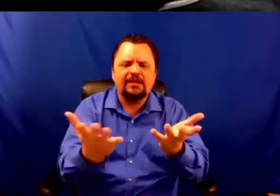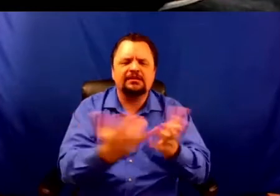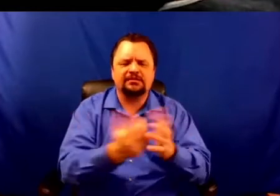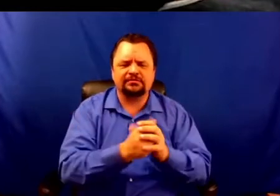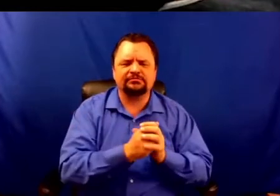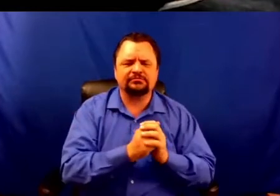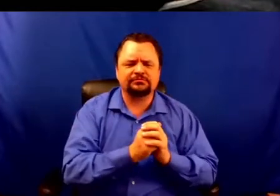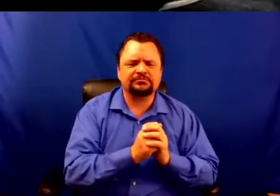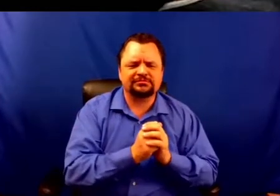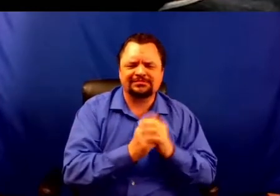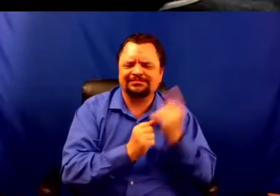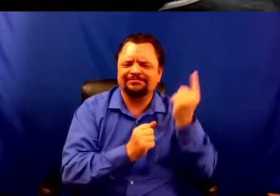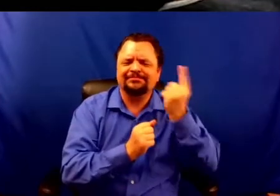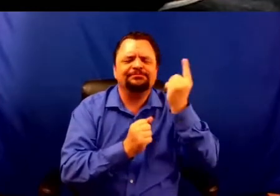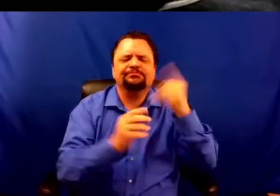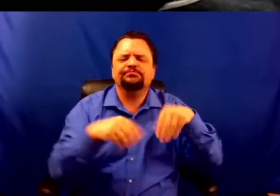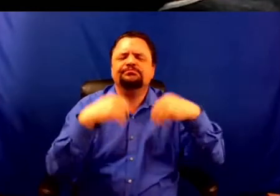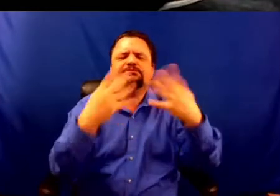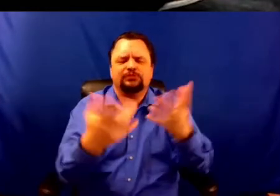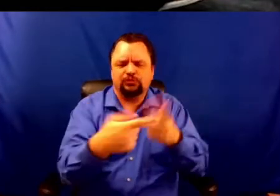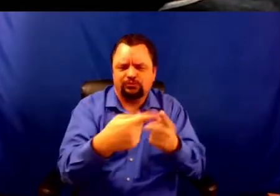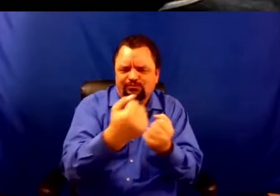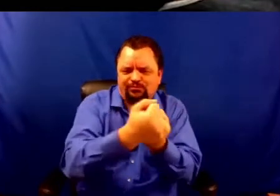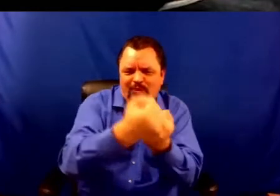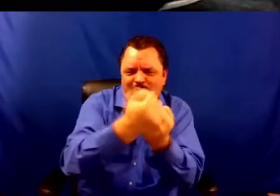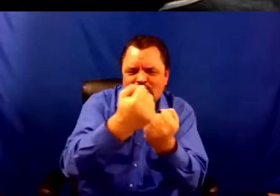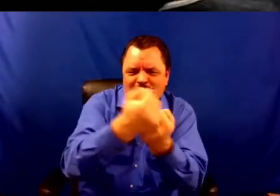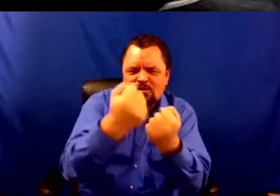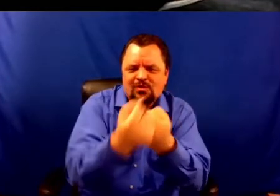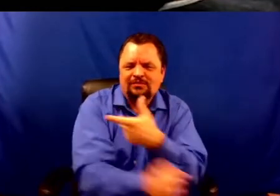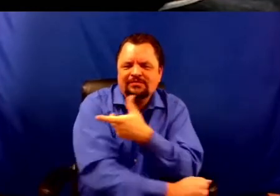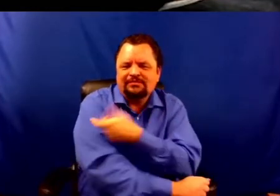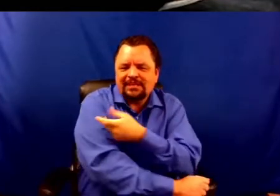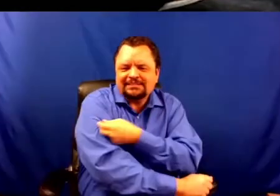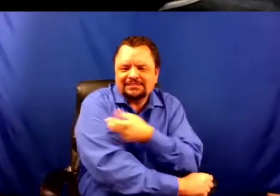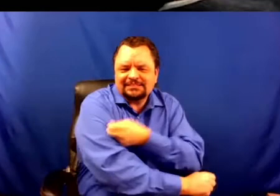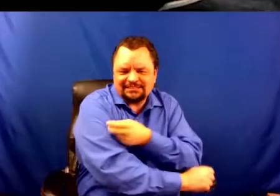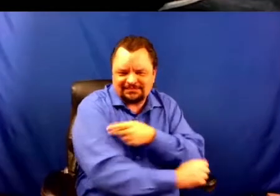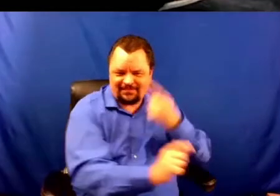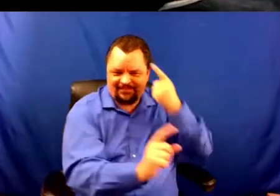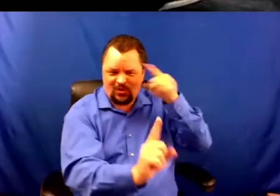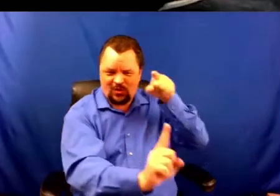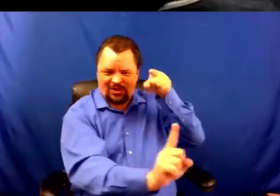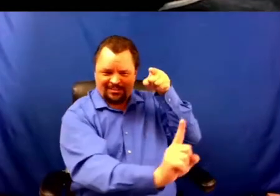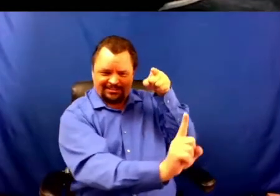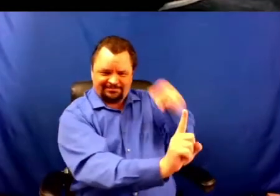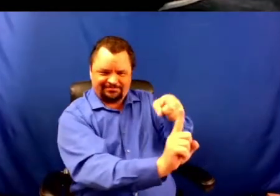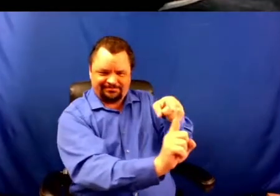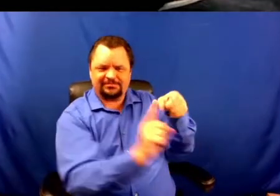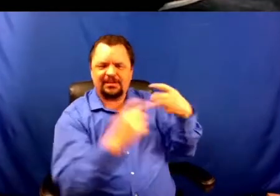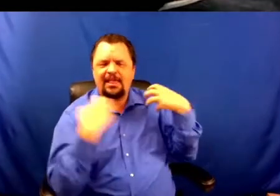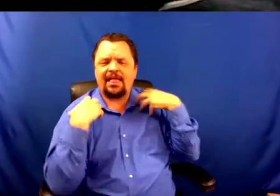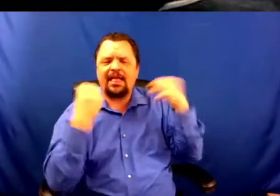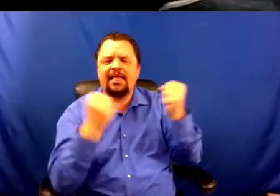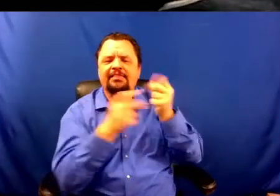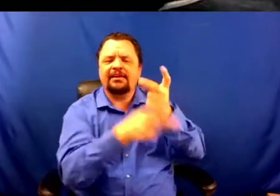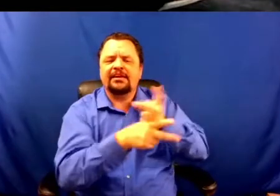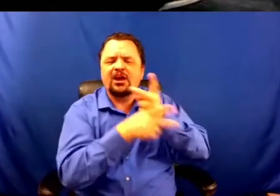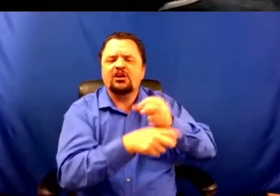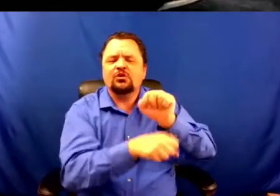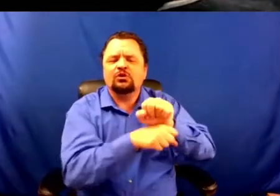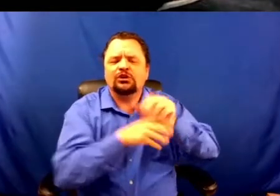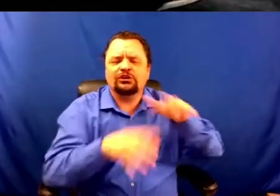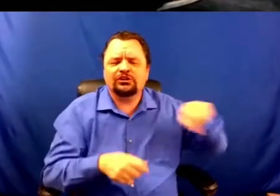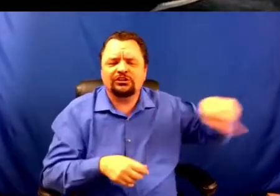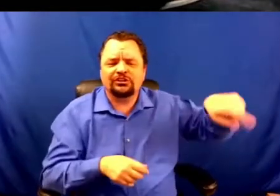that we support vaccinations, especially for healthcare providers. And while you talk about the 100%,